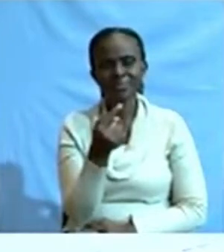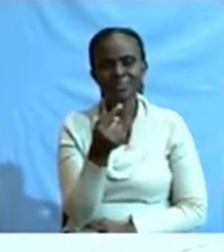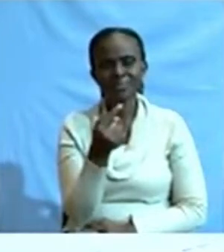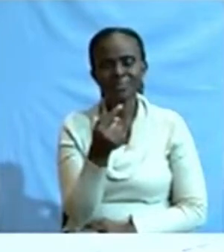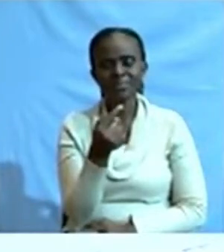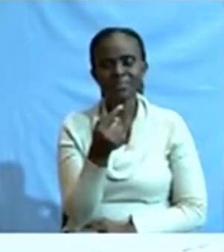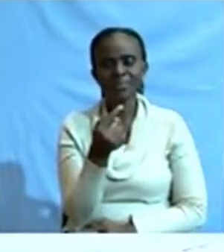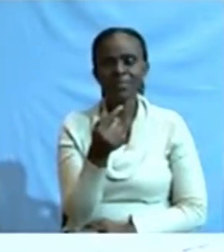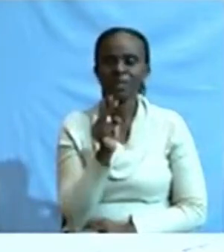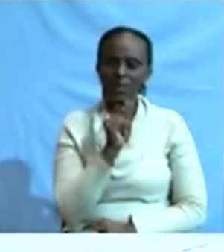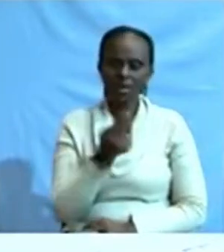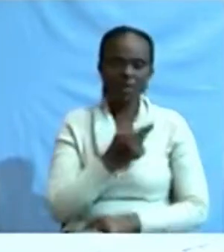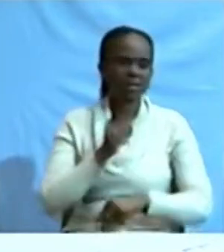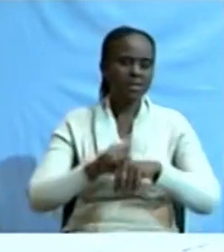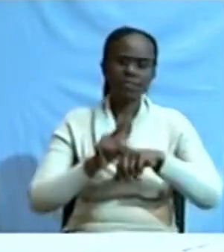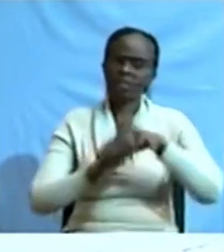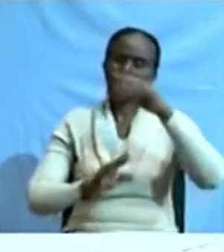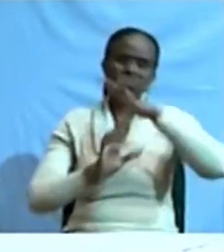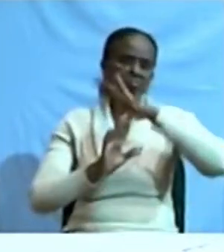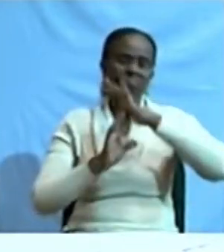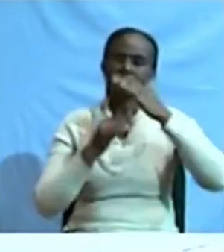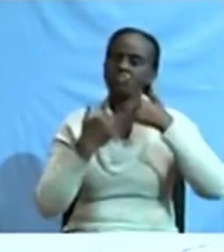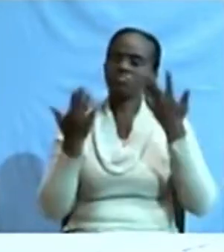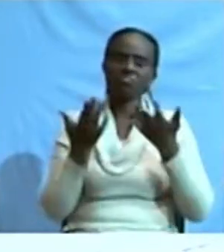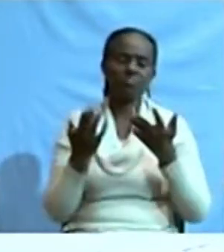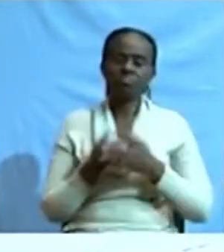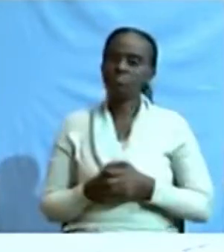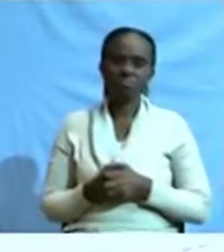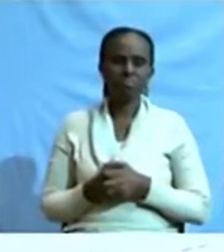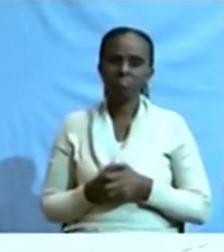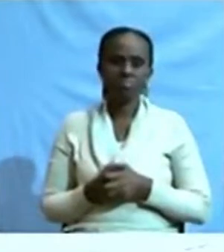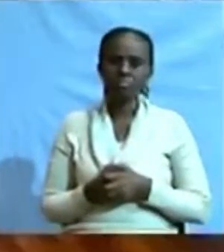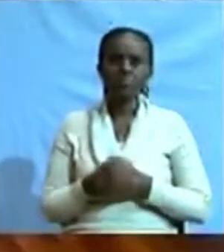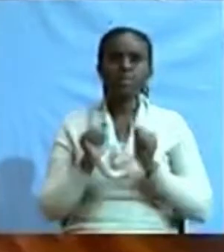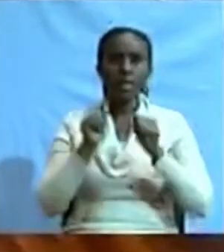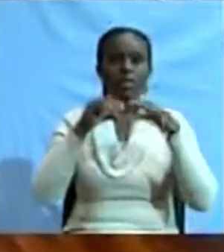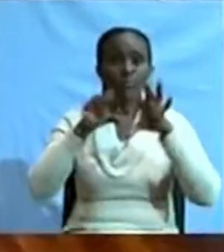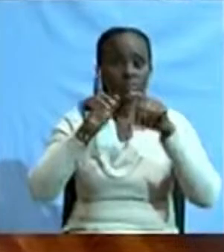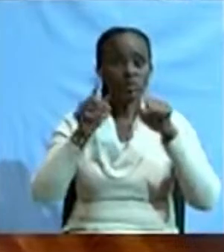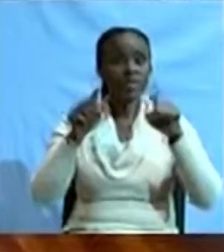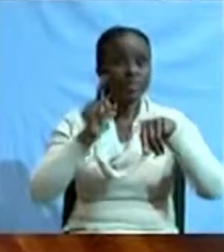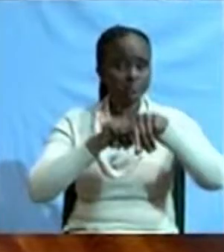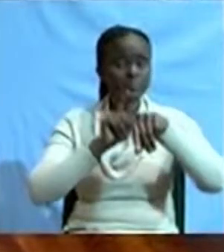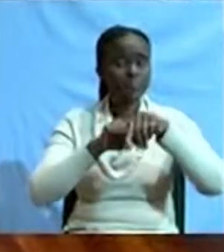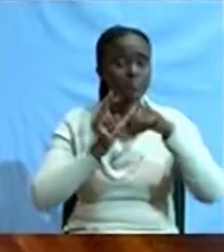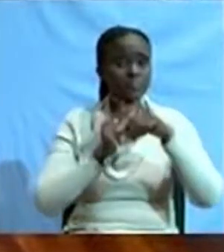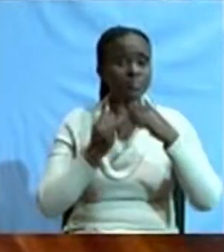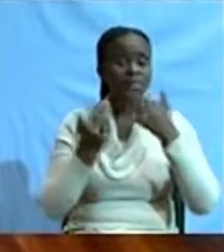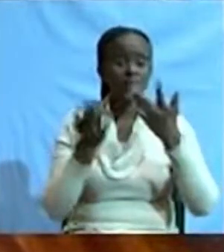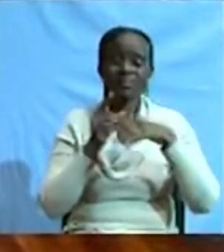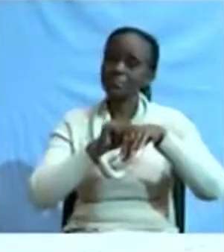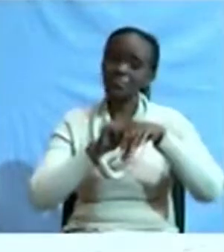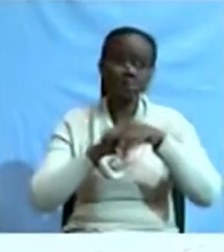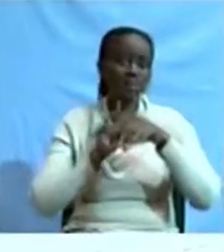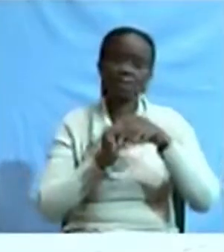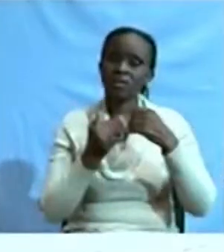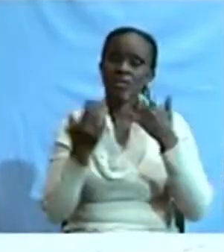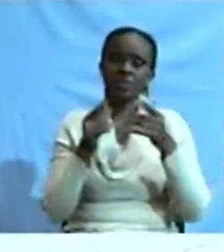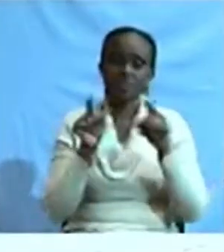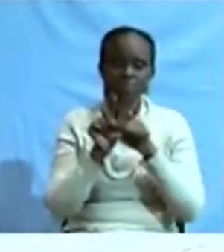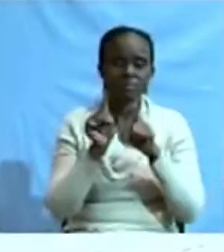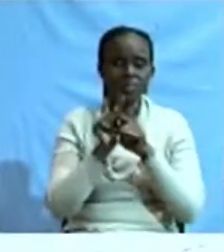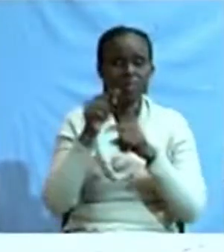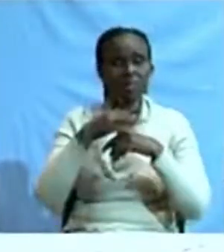go on, but we have run out of time for the instance, so. We have run out of time. I'm also